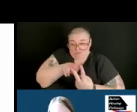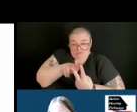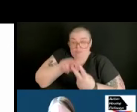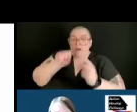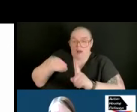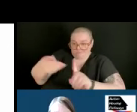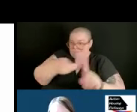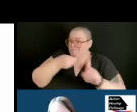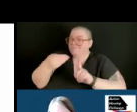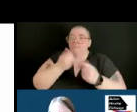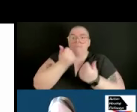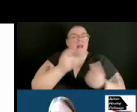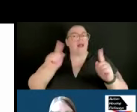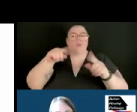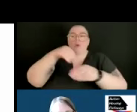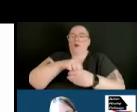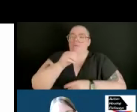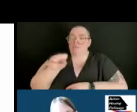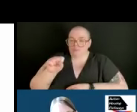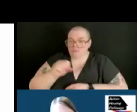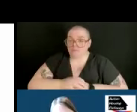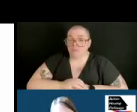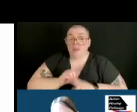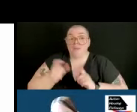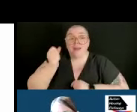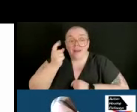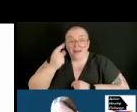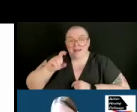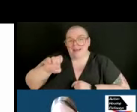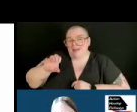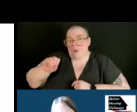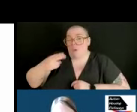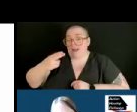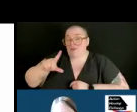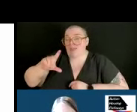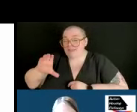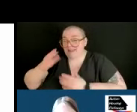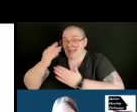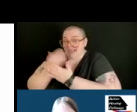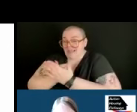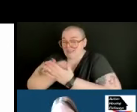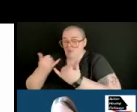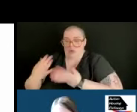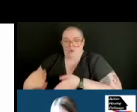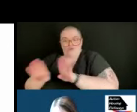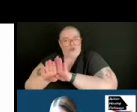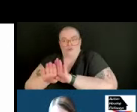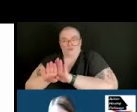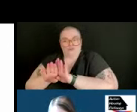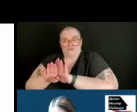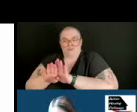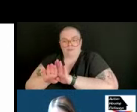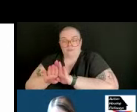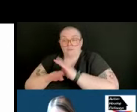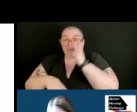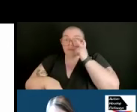But the EOHLC list is currently closed. You can't get on it. You can continue to check